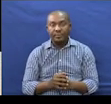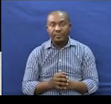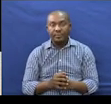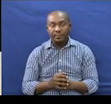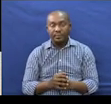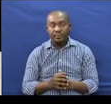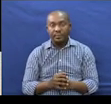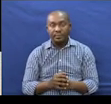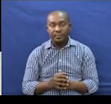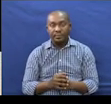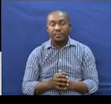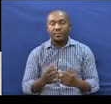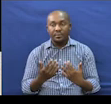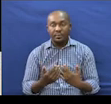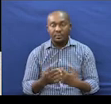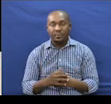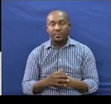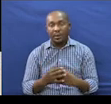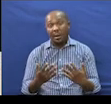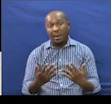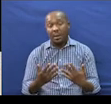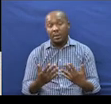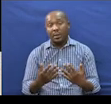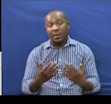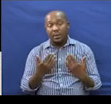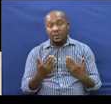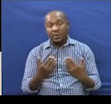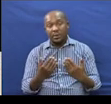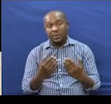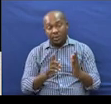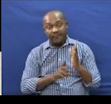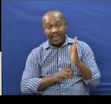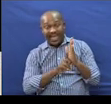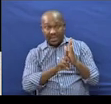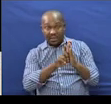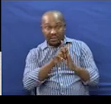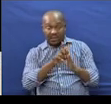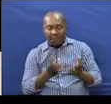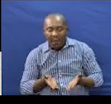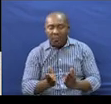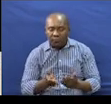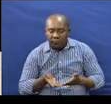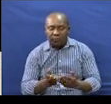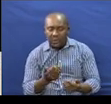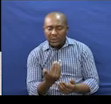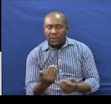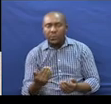of birth rate, when there is increase in birth